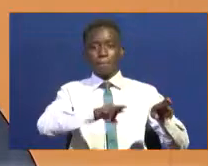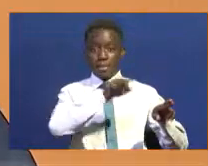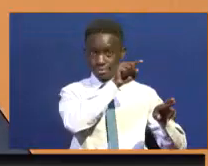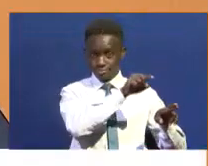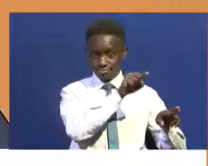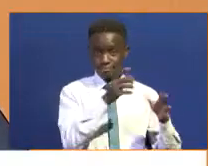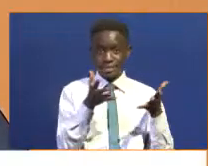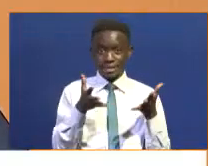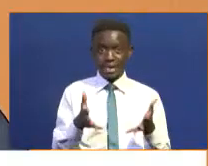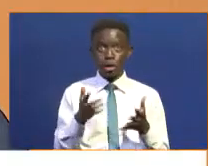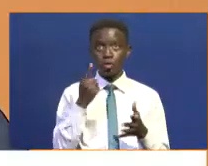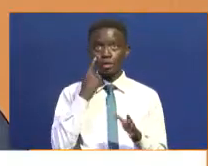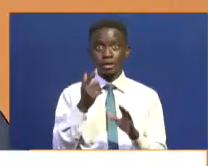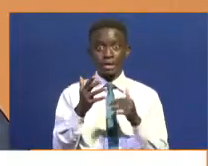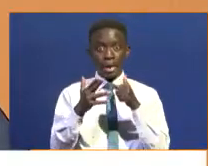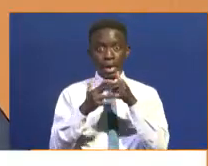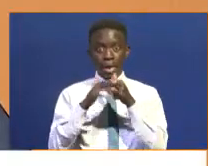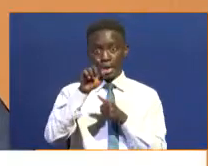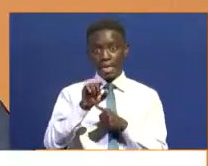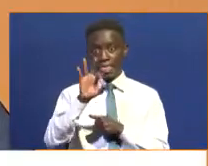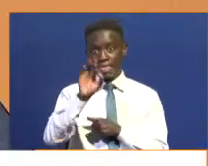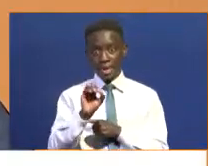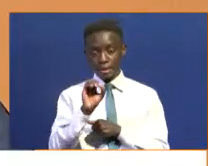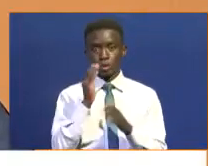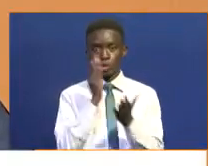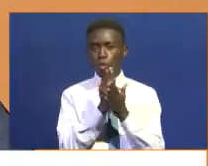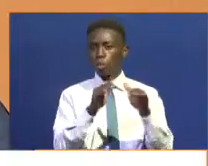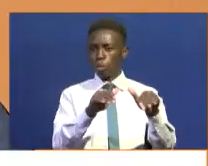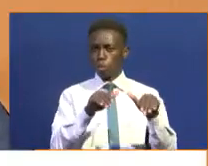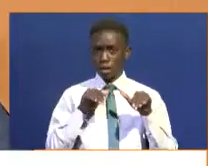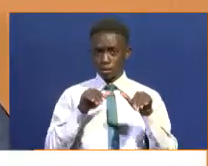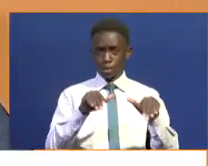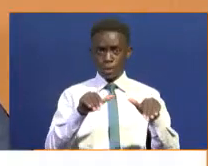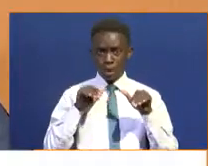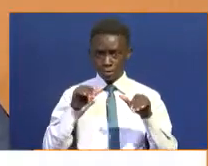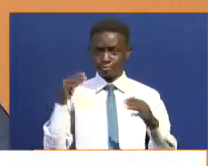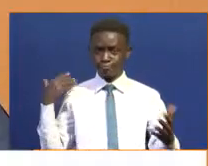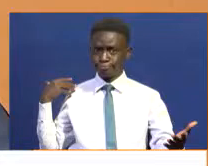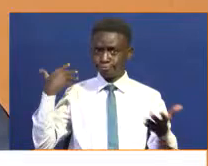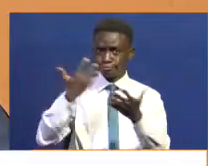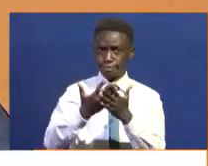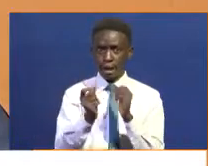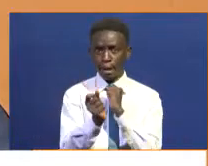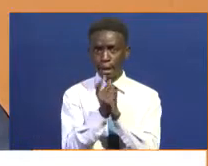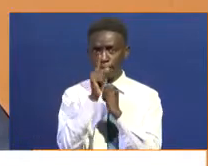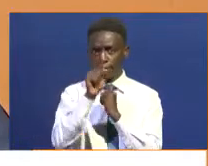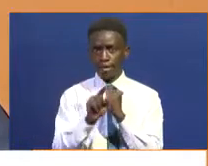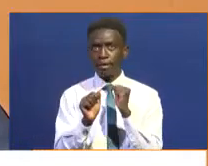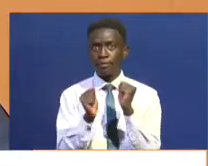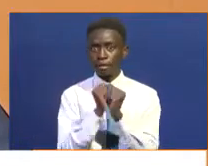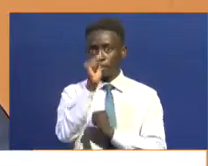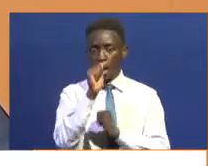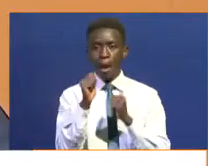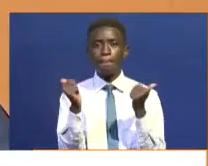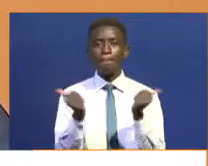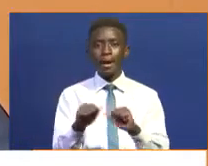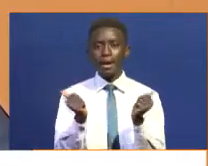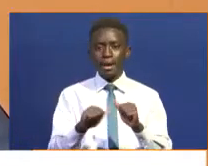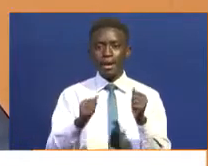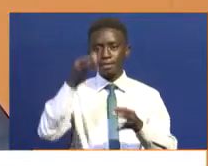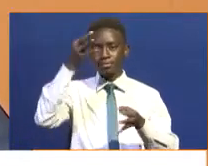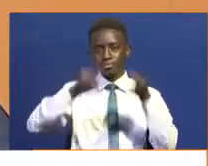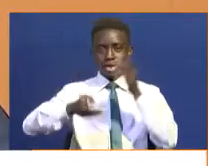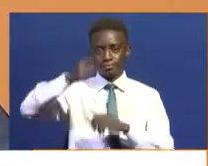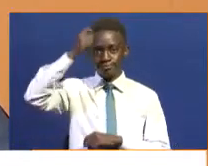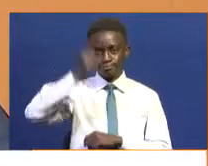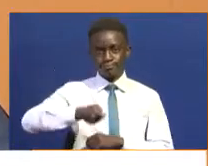are talking about 11:12, almost 11:15. The bench has not yet trooped into the courtroom, and